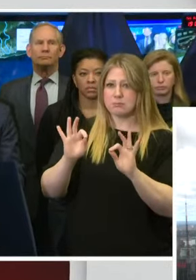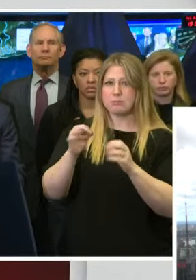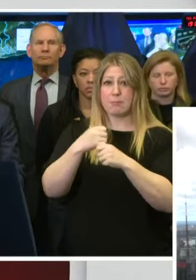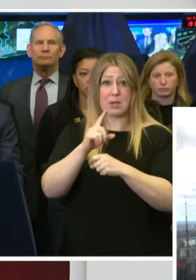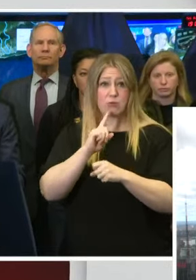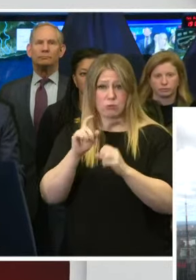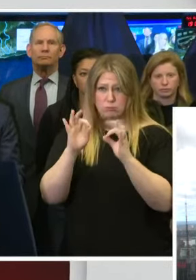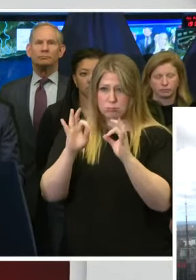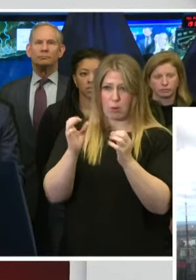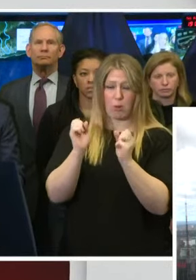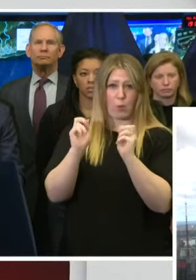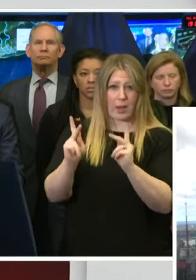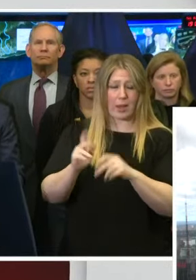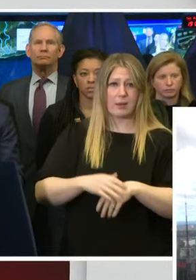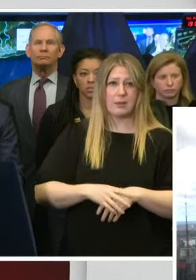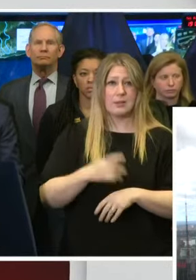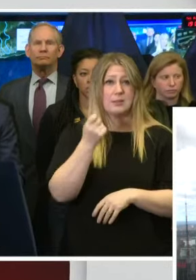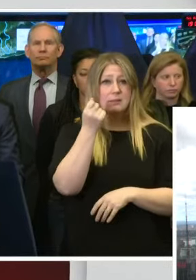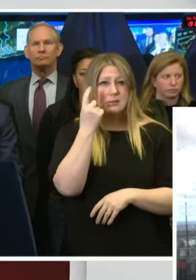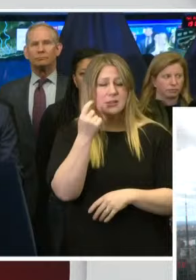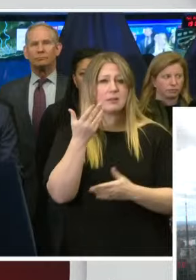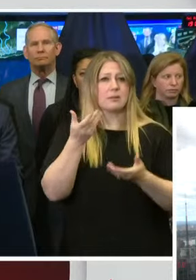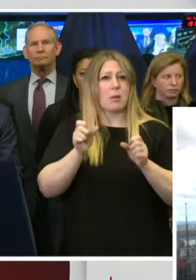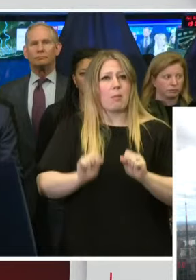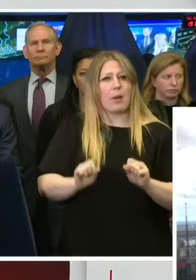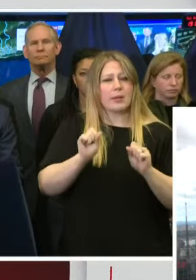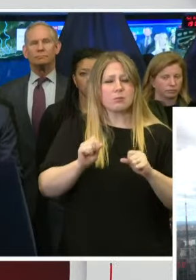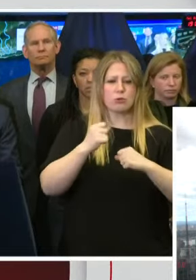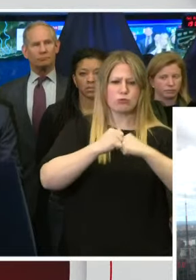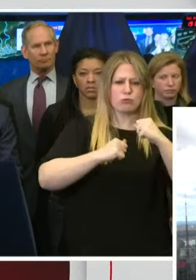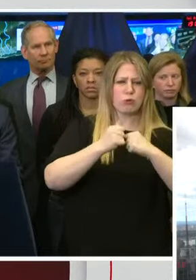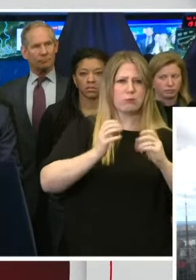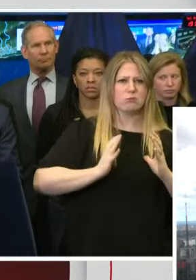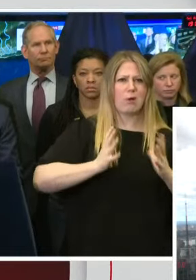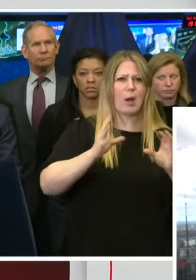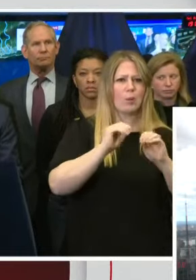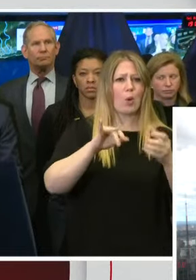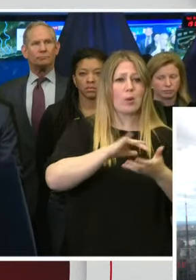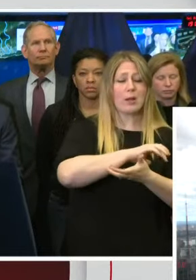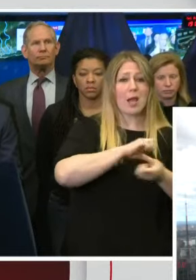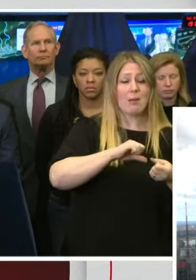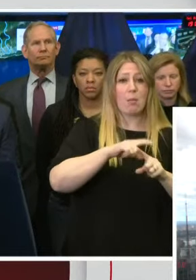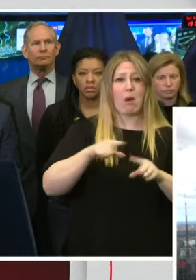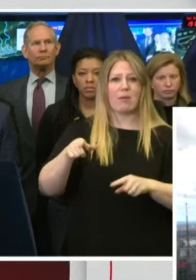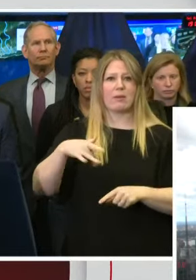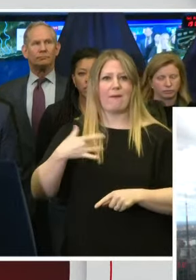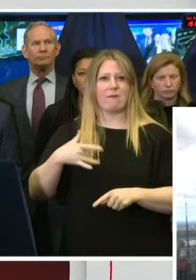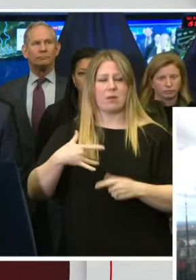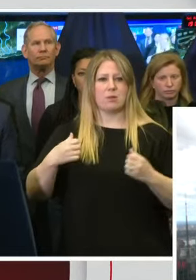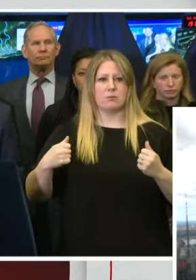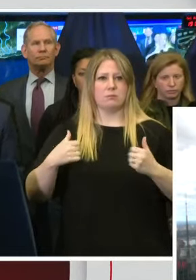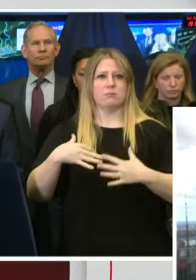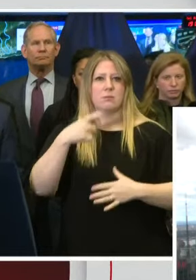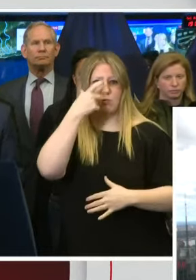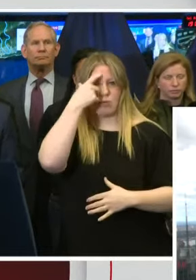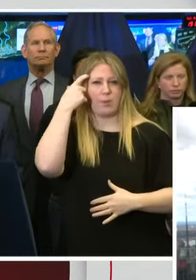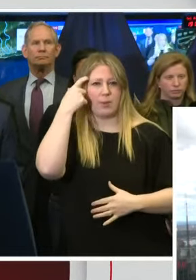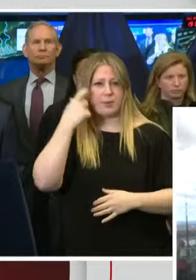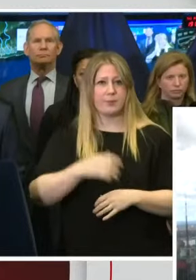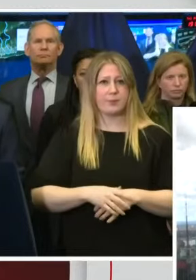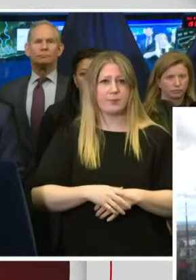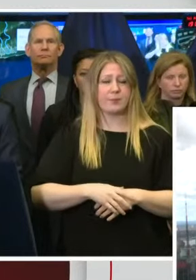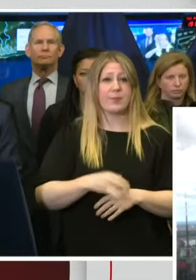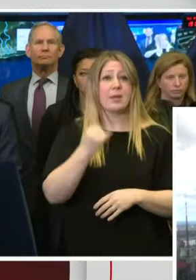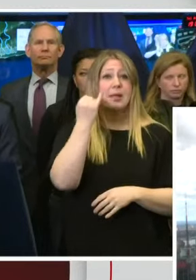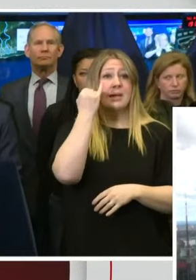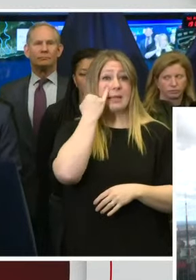this could be a traumatic moment for individuals going through an earthquake. And if you feel an aftershock, drop to the